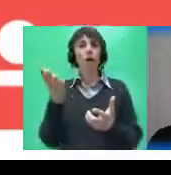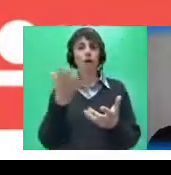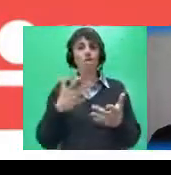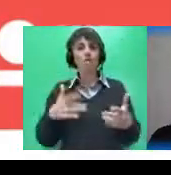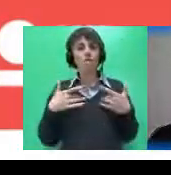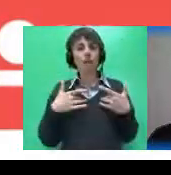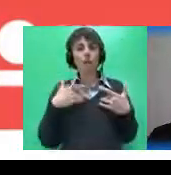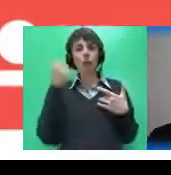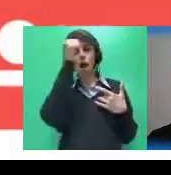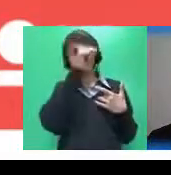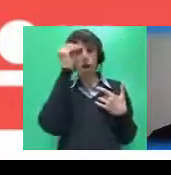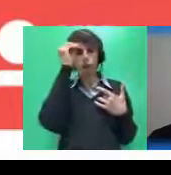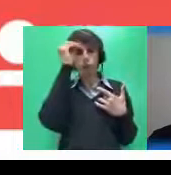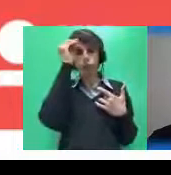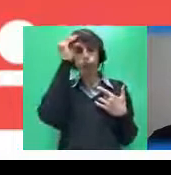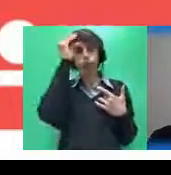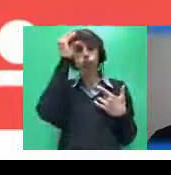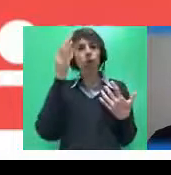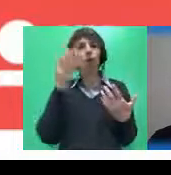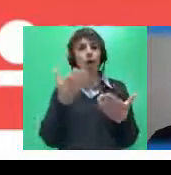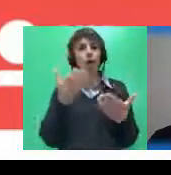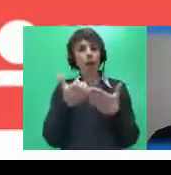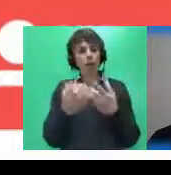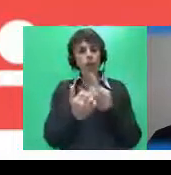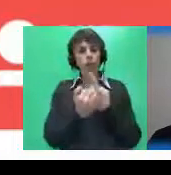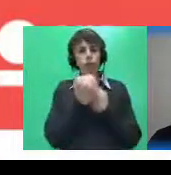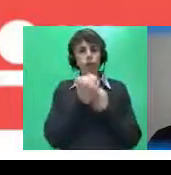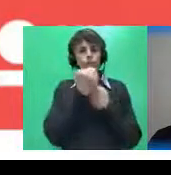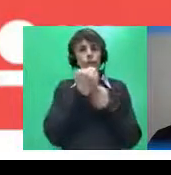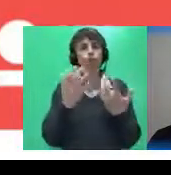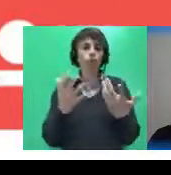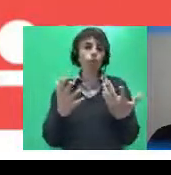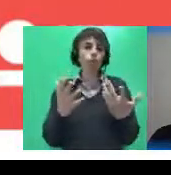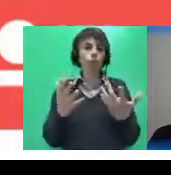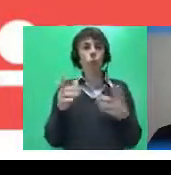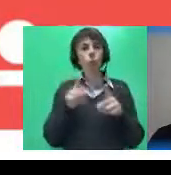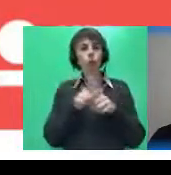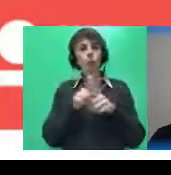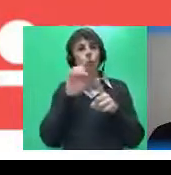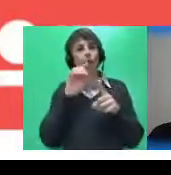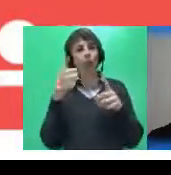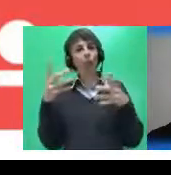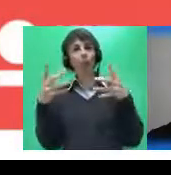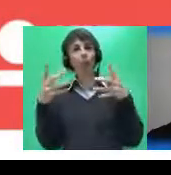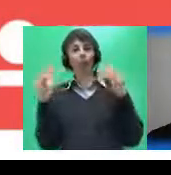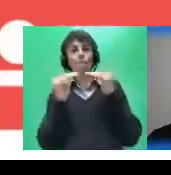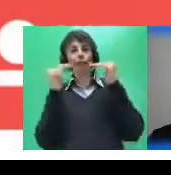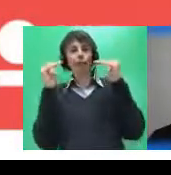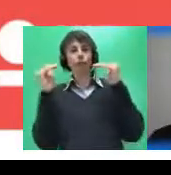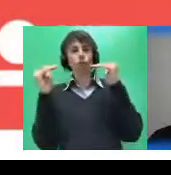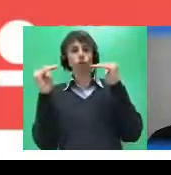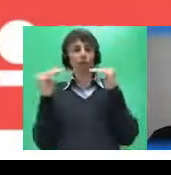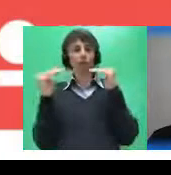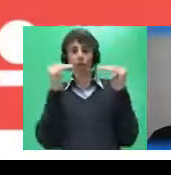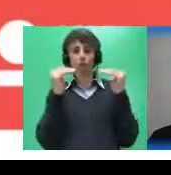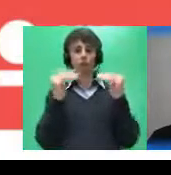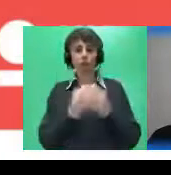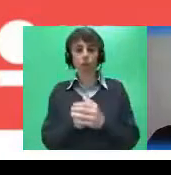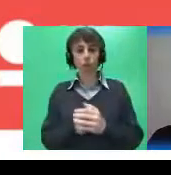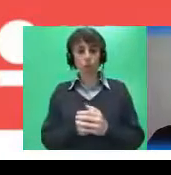support. And it will be aligned to those SIMS standards that we know exist. This hasn't been written, this is an